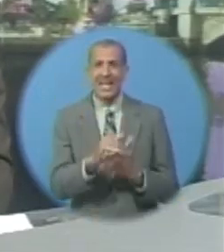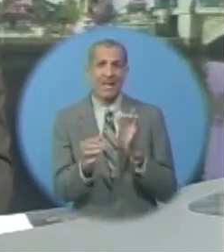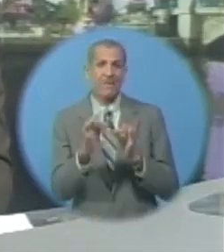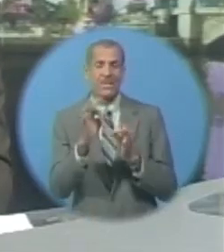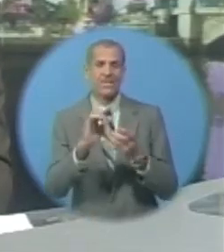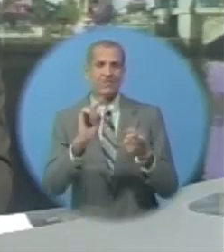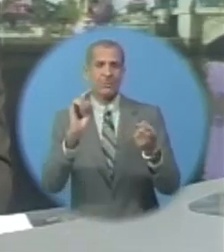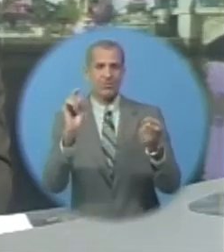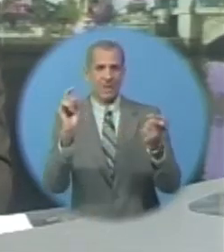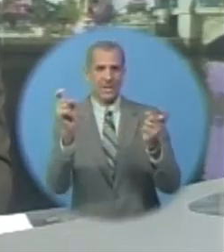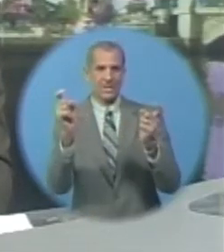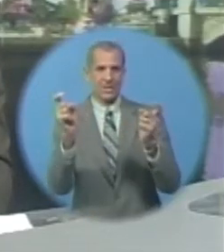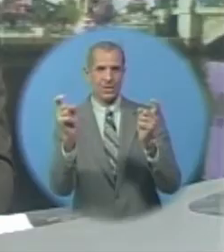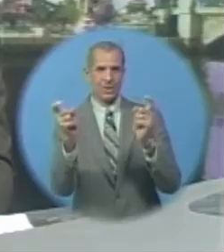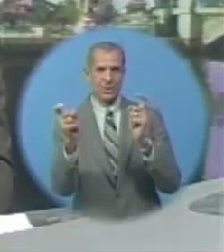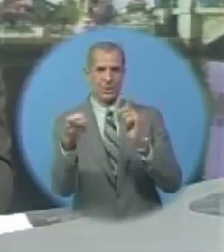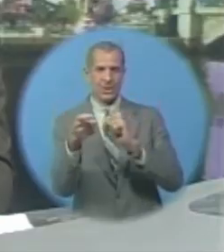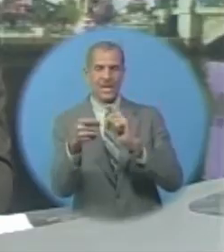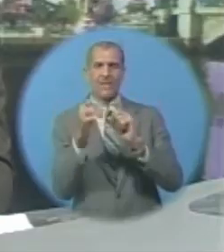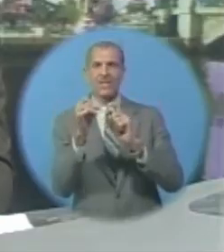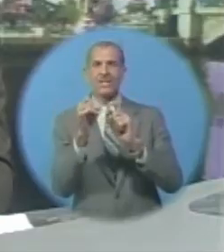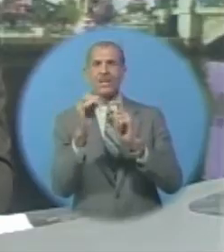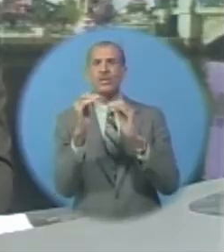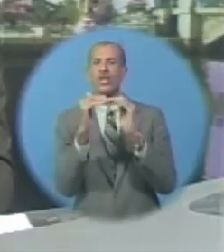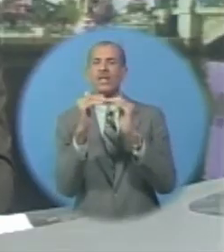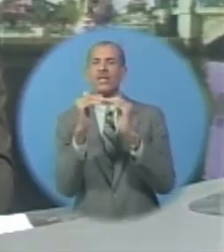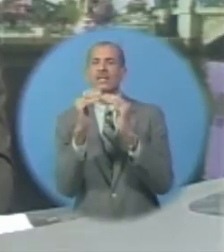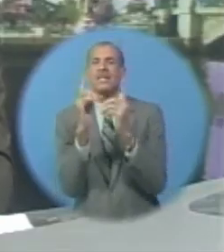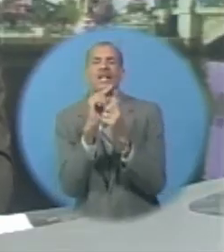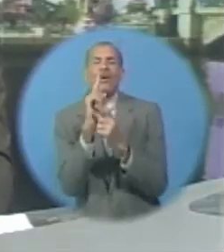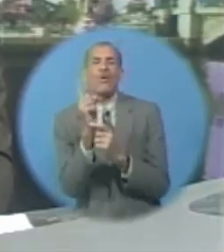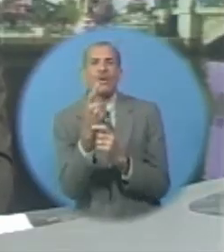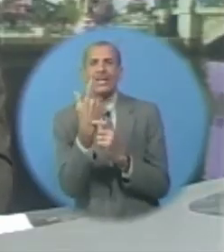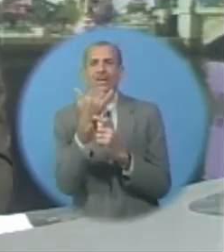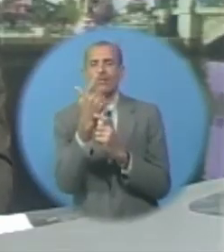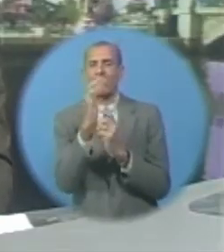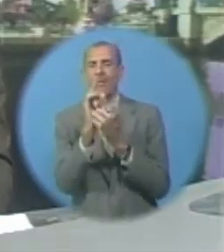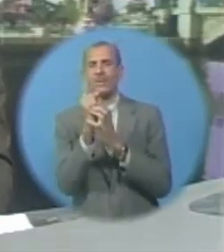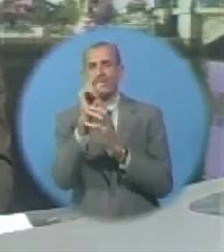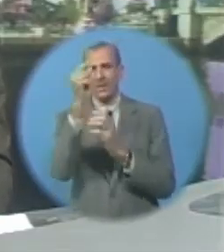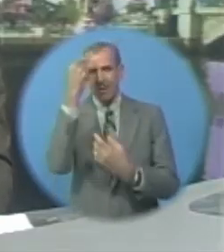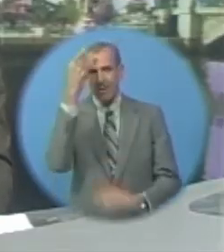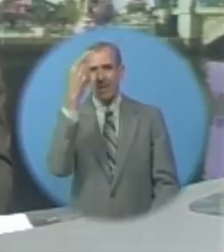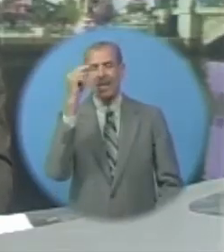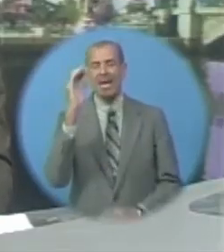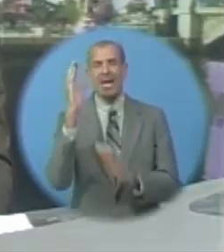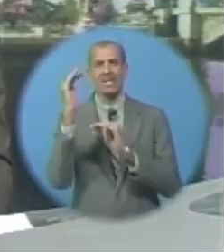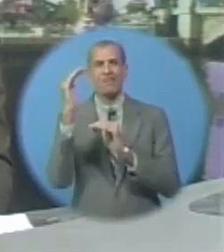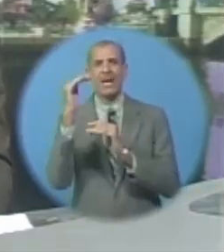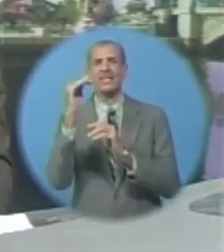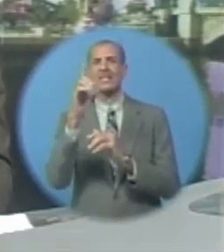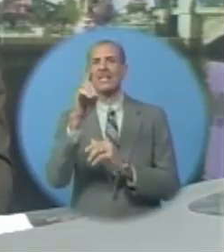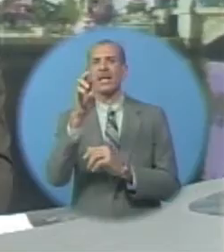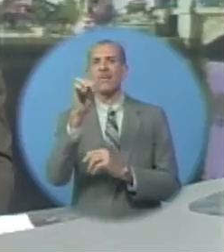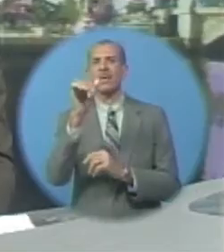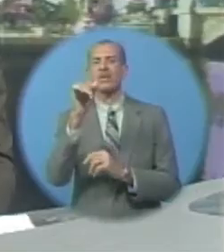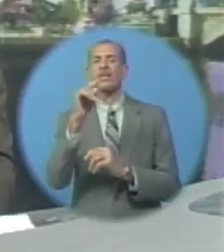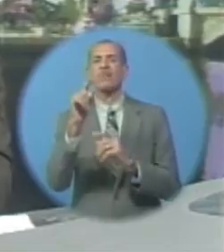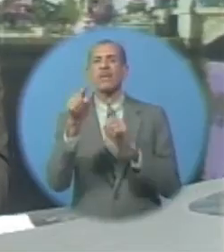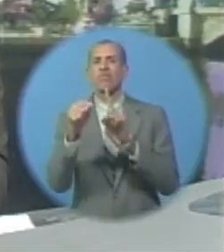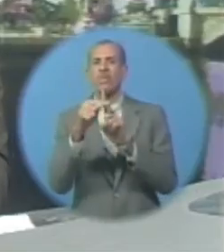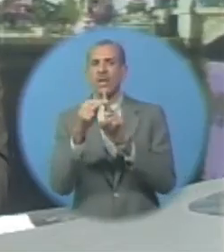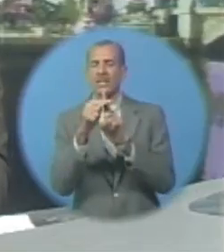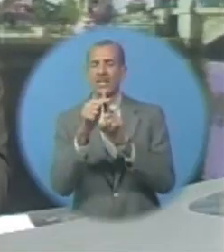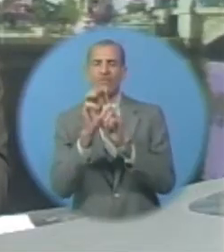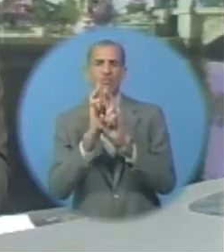a transition, even if it's just his formation of a new government, the country expects its democracy to respond positively